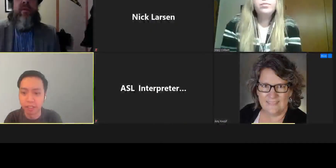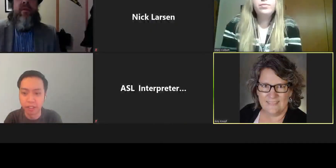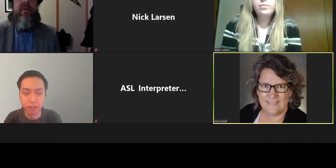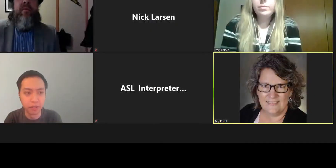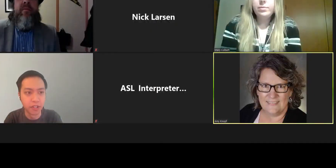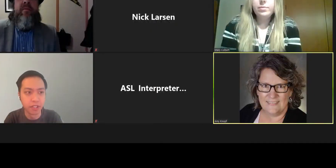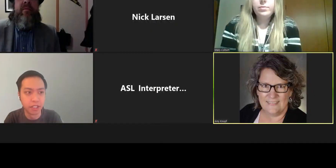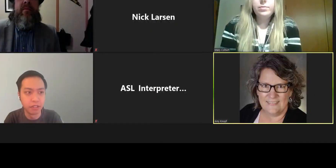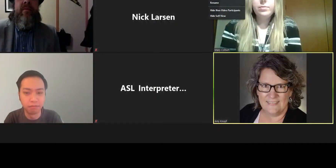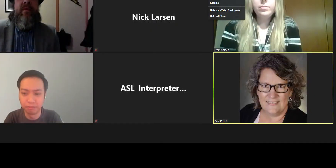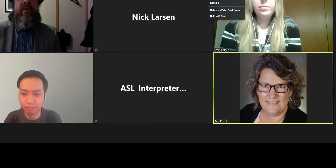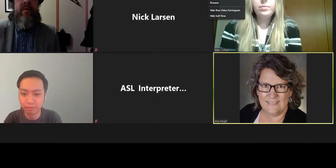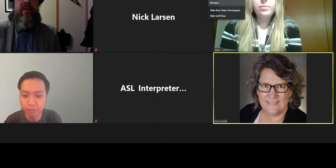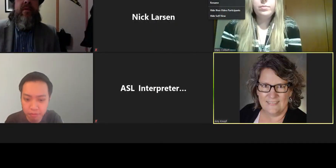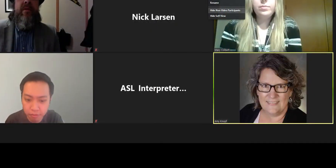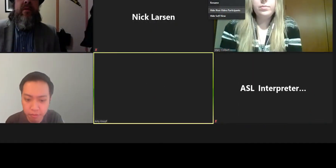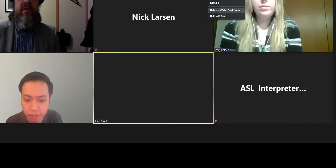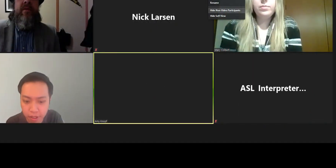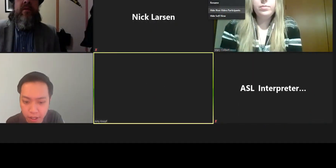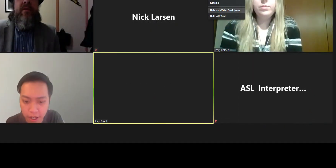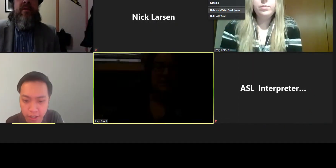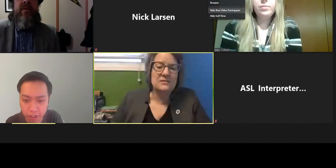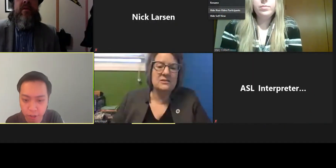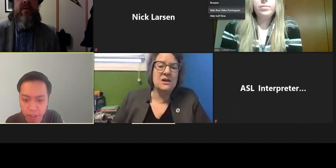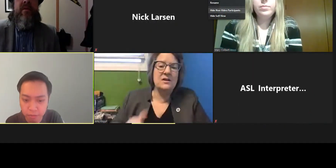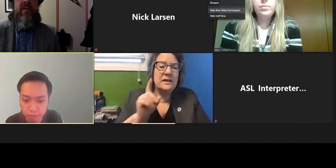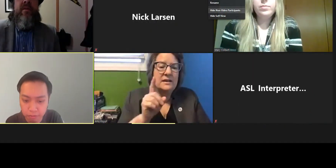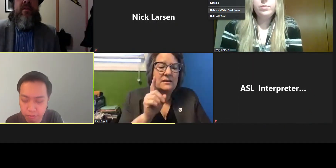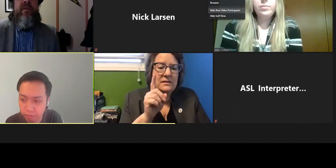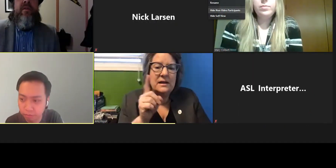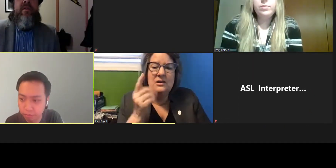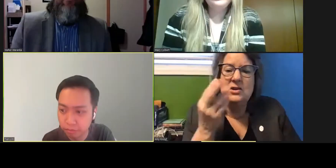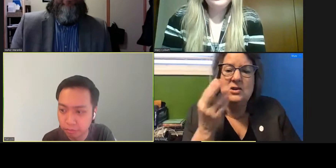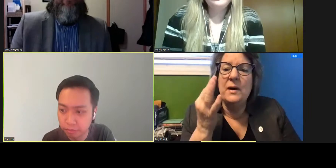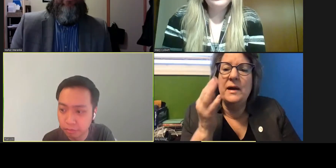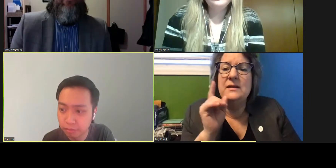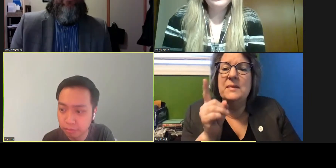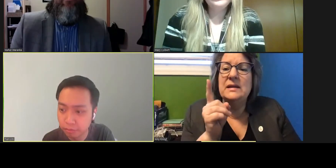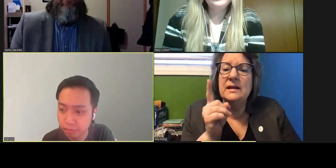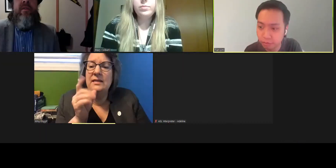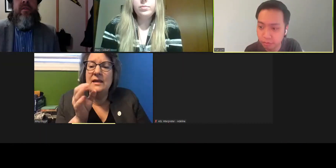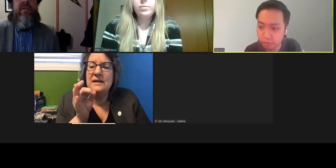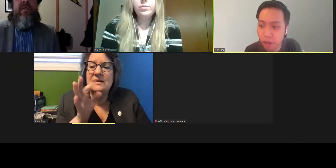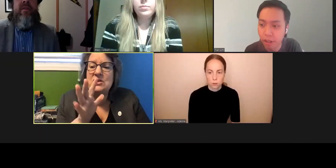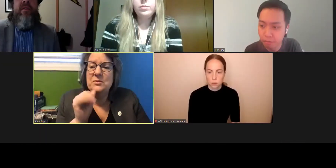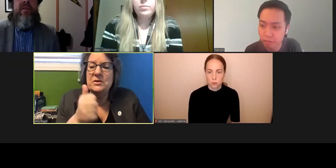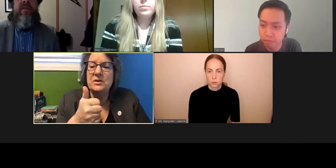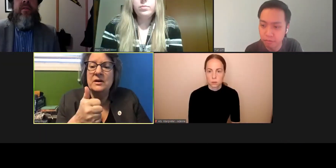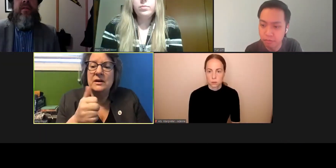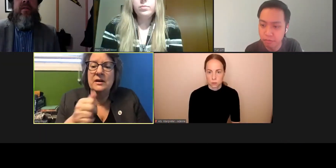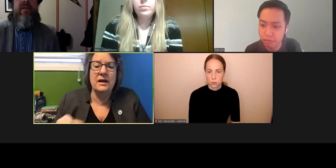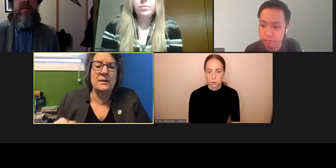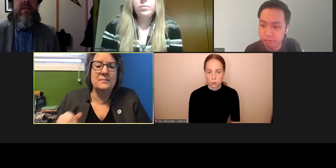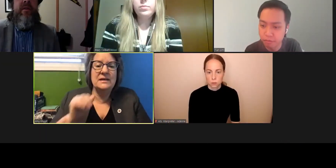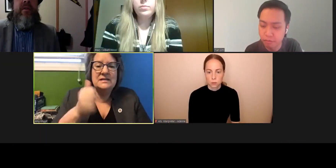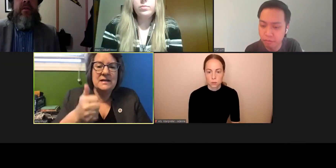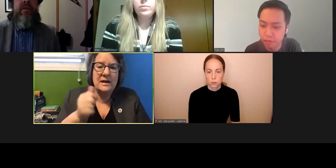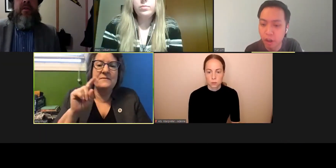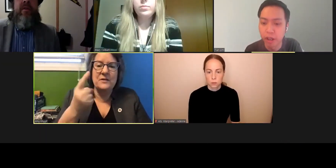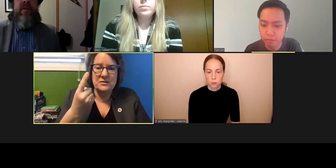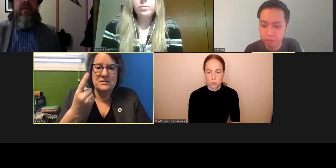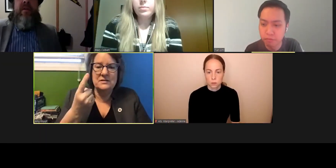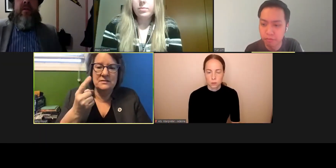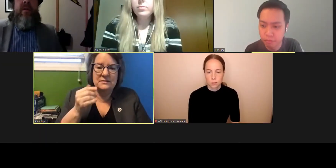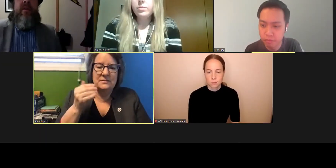Cloud Hey, State Tian. University. Tian, this Hi, is can you Dr. hear me? Knopf. Can you wait a minute and let the interpreter get set